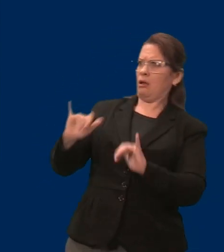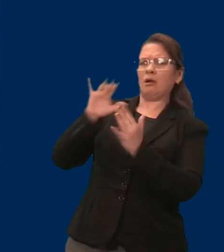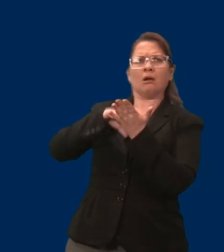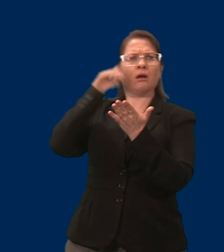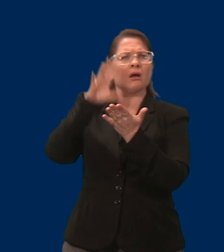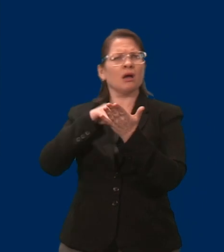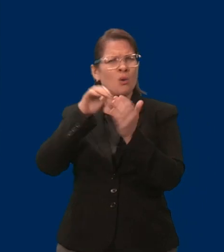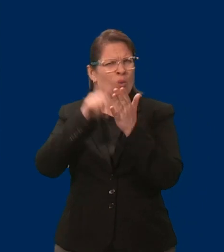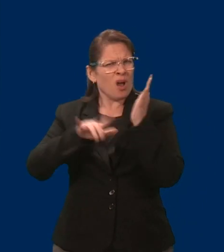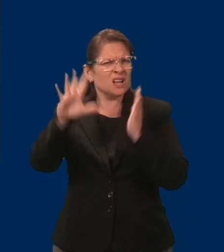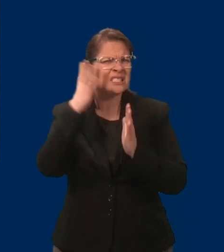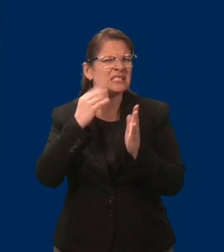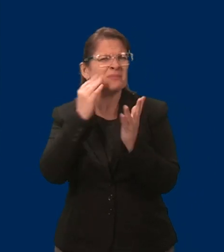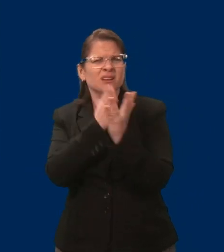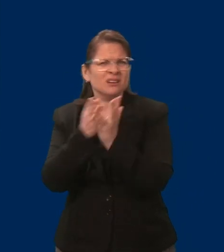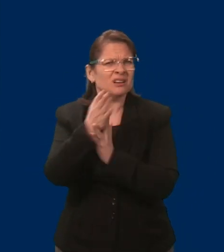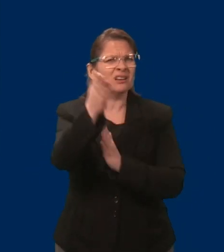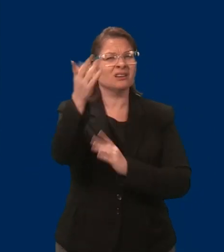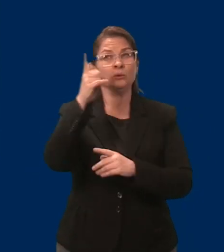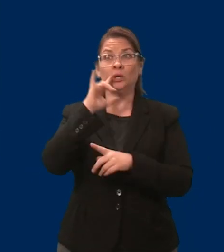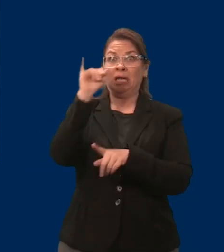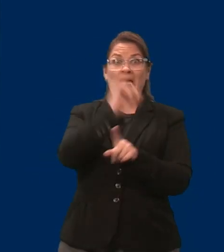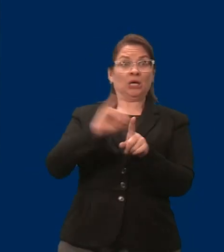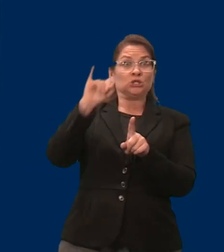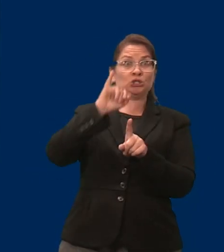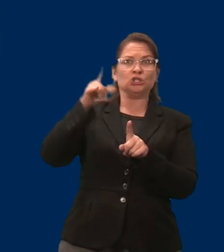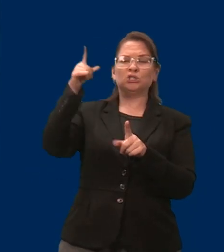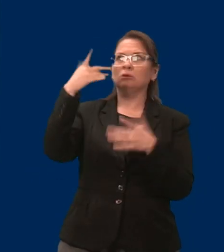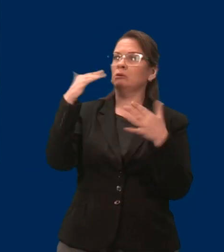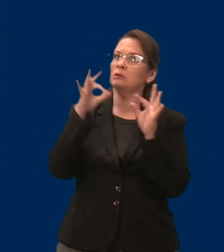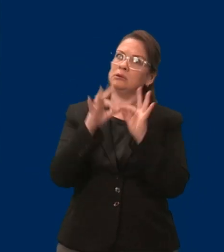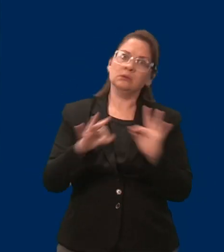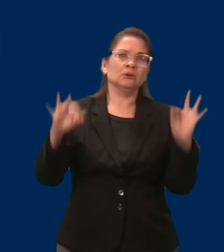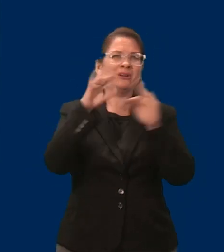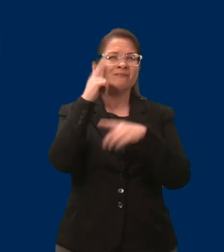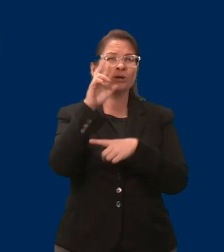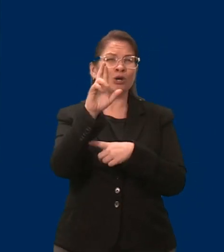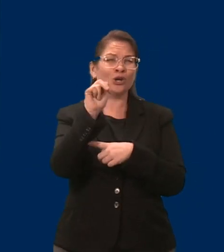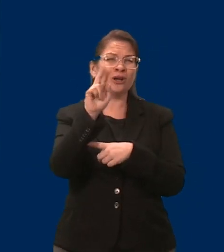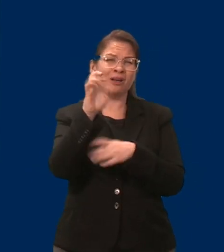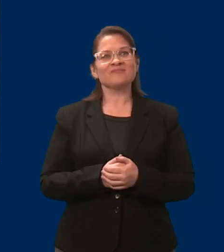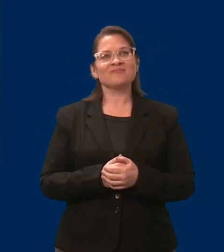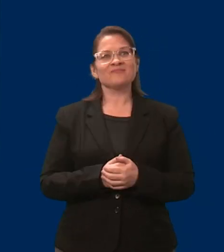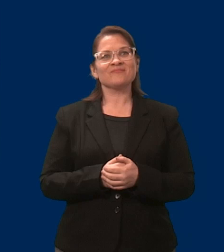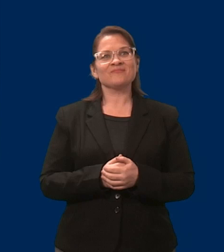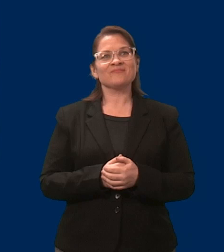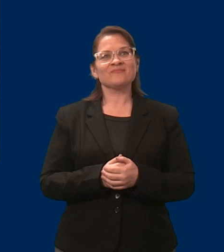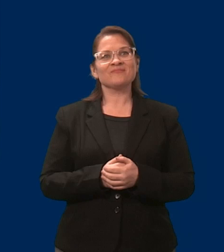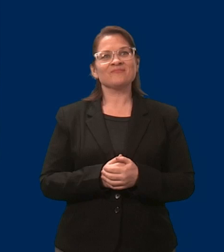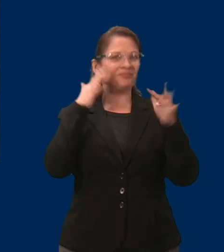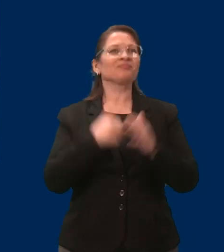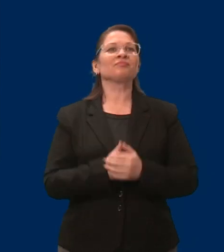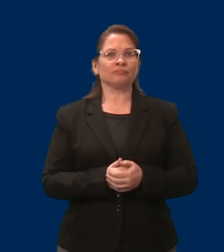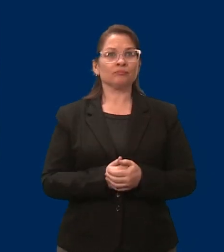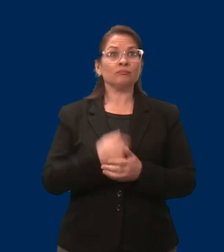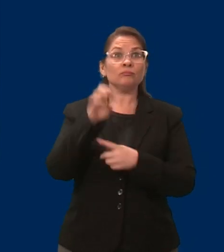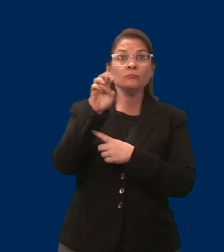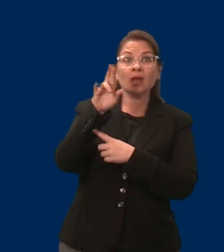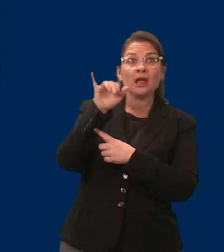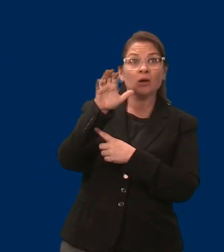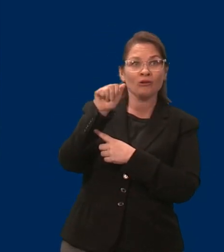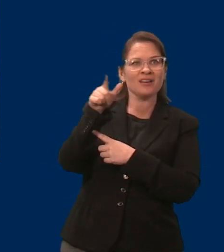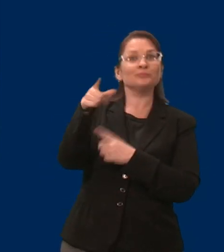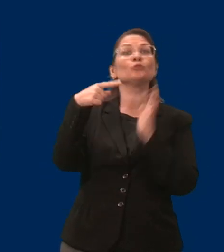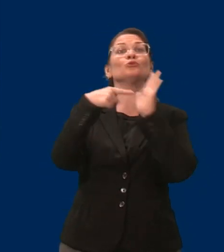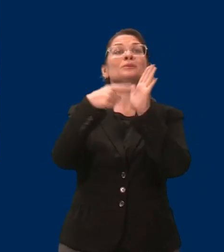insurance access for rare diseases. Erica and Representative Reyer, please introduce yourself and provide an audio